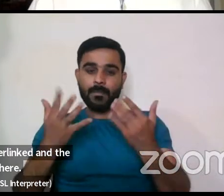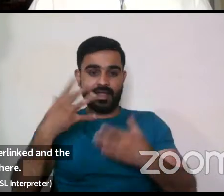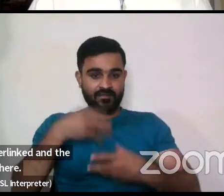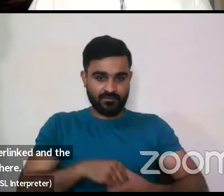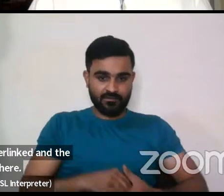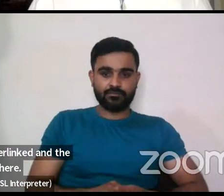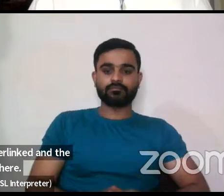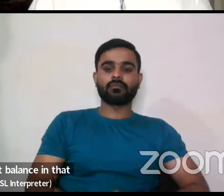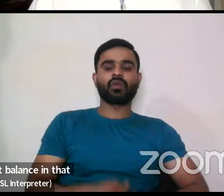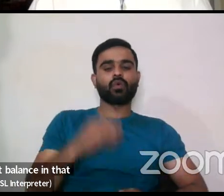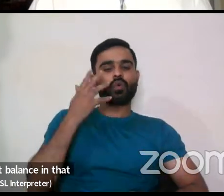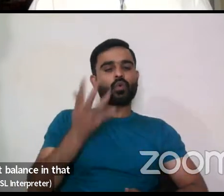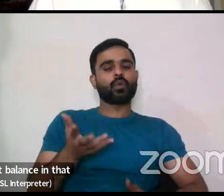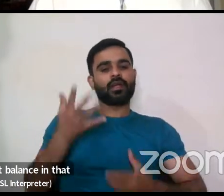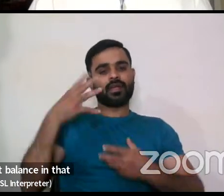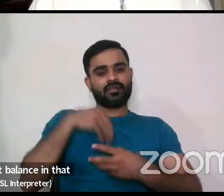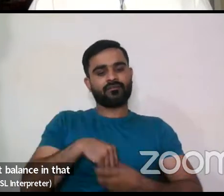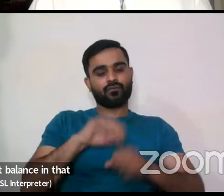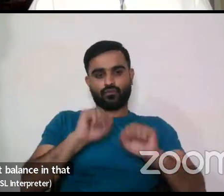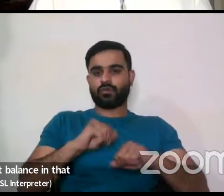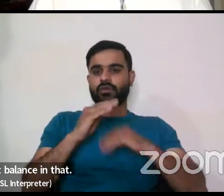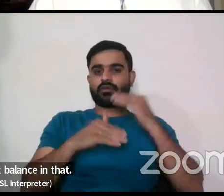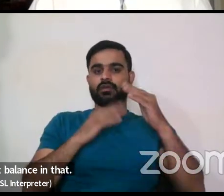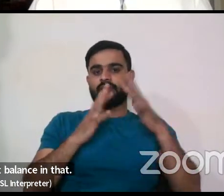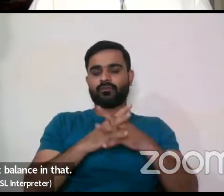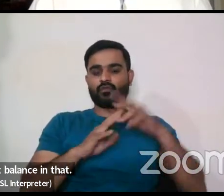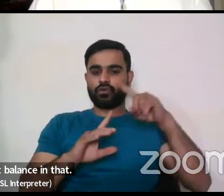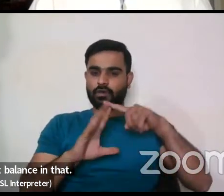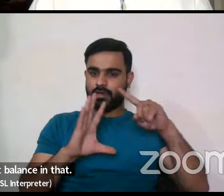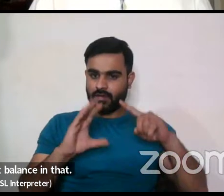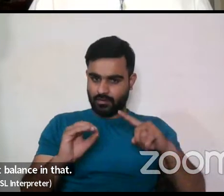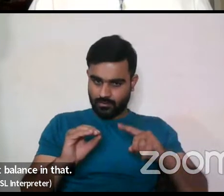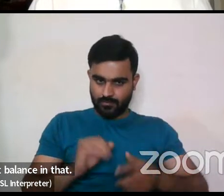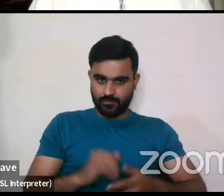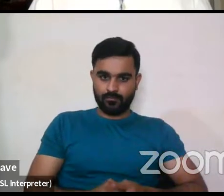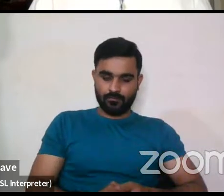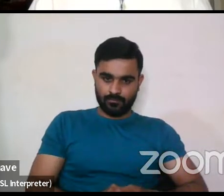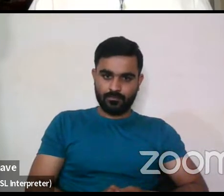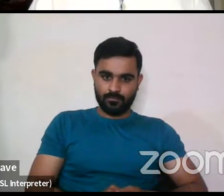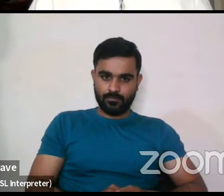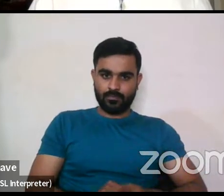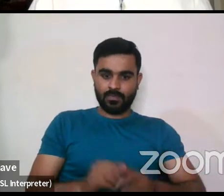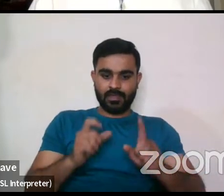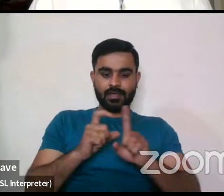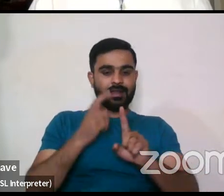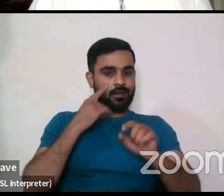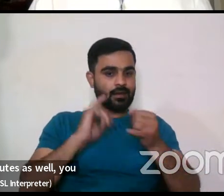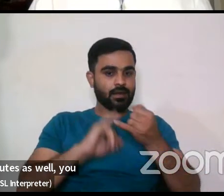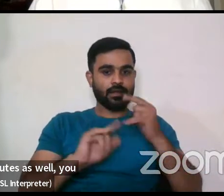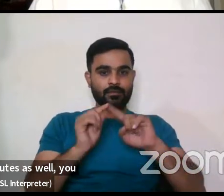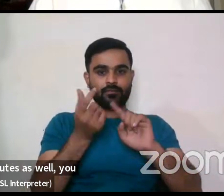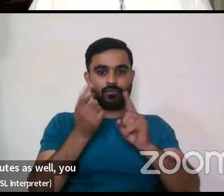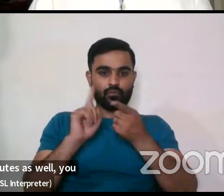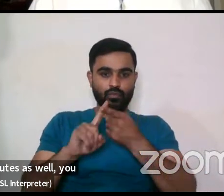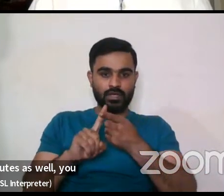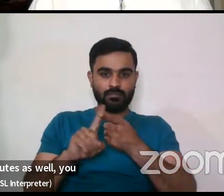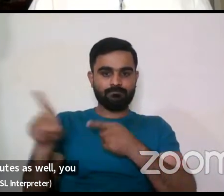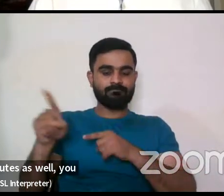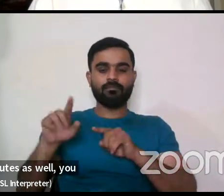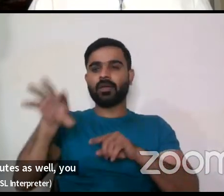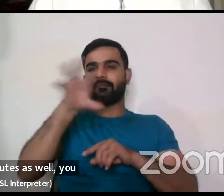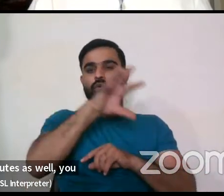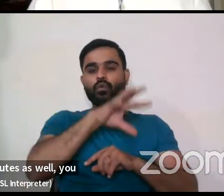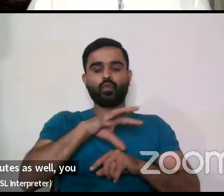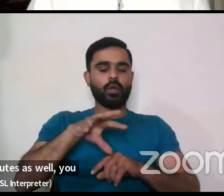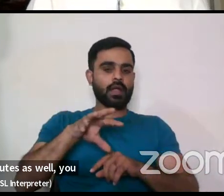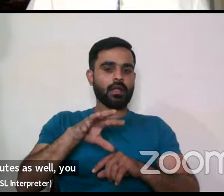So that's why when we have WTO disputes as well, countries become very upset because they're like, well,